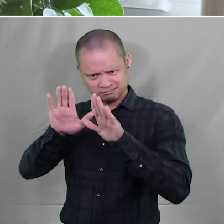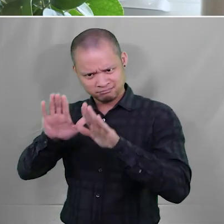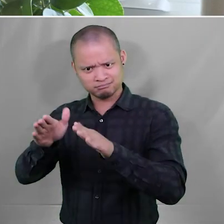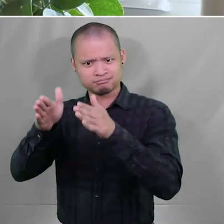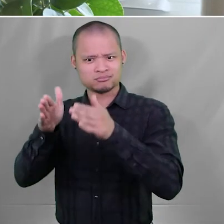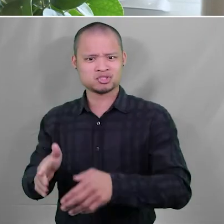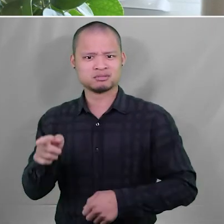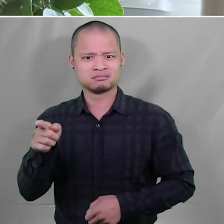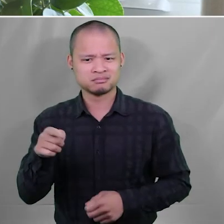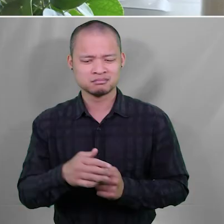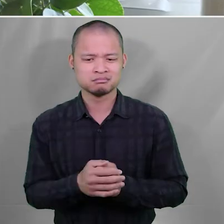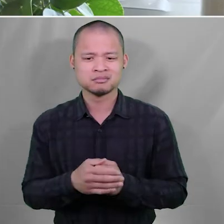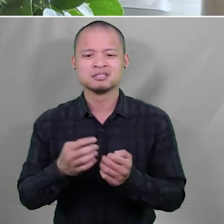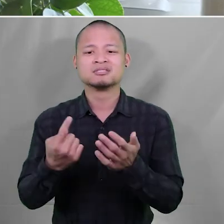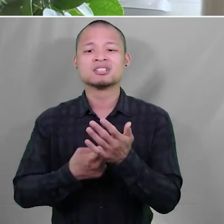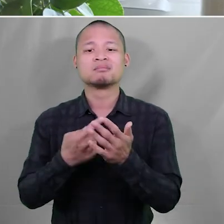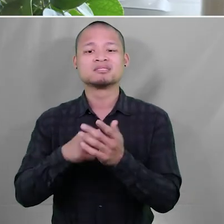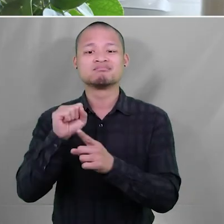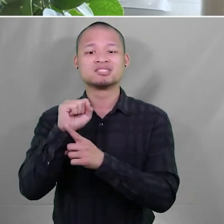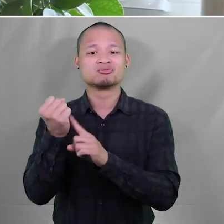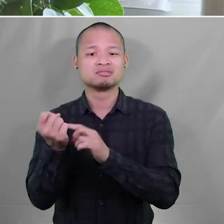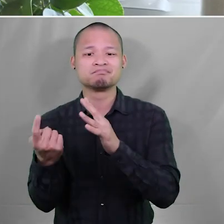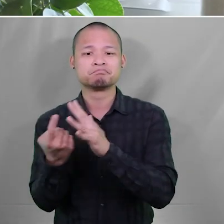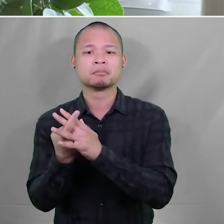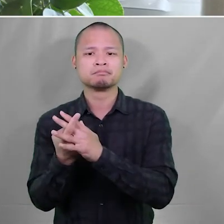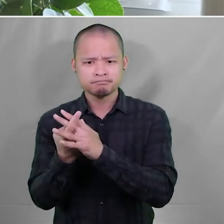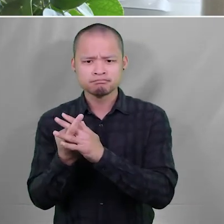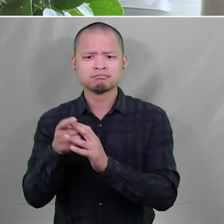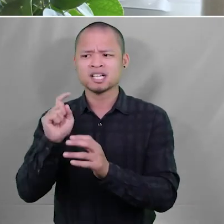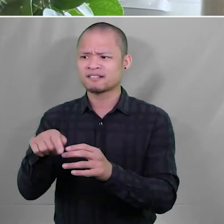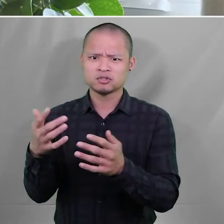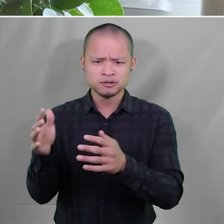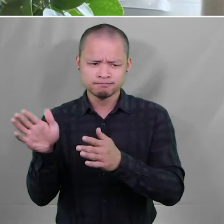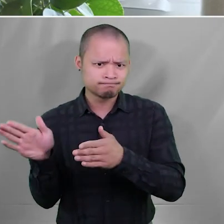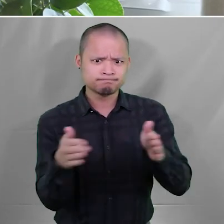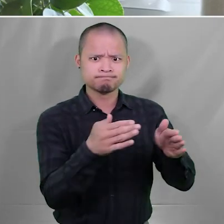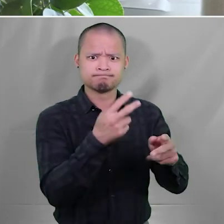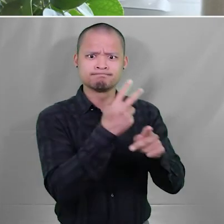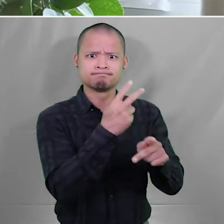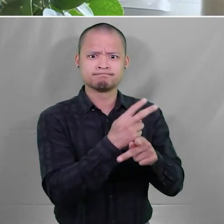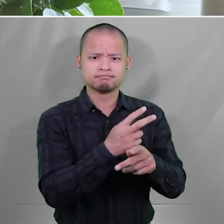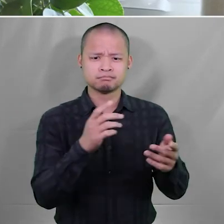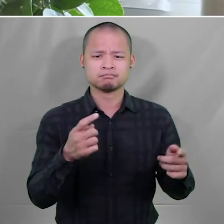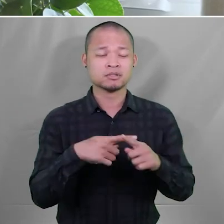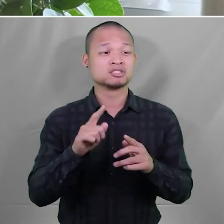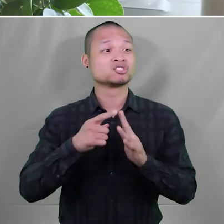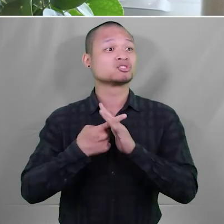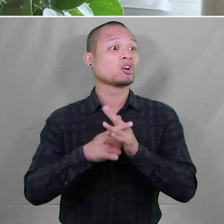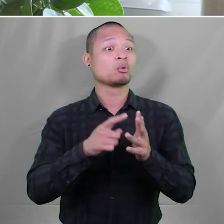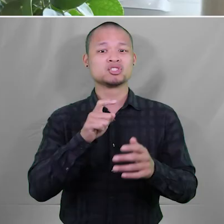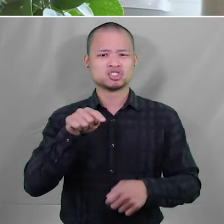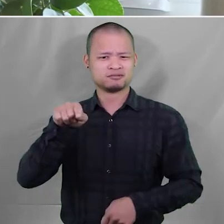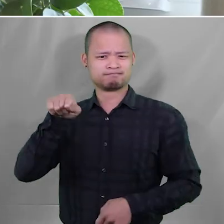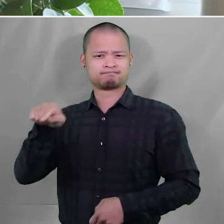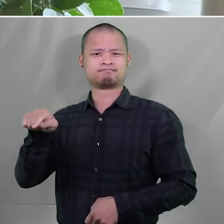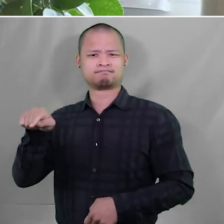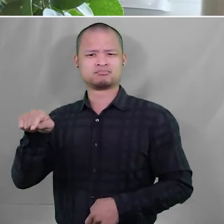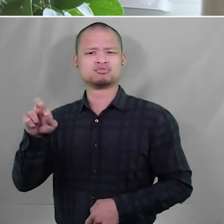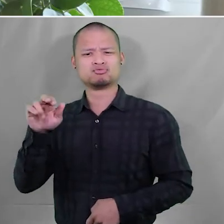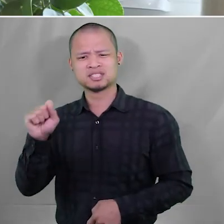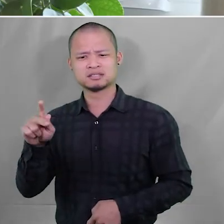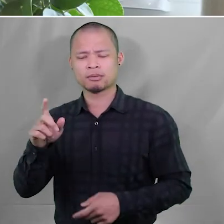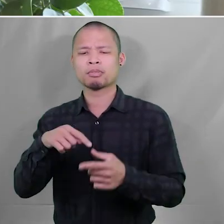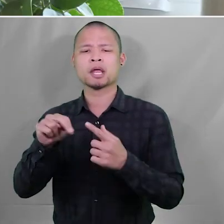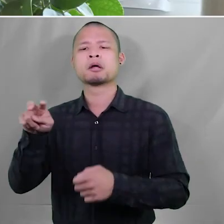person. And sometimes there are situations when we have to step into duty of care, but our starting point should always be dignity of